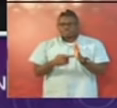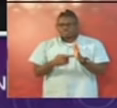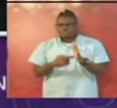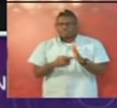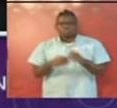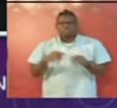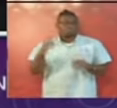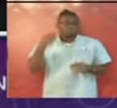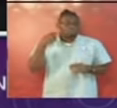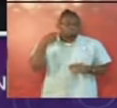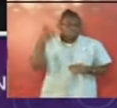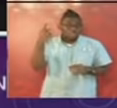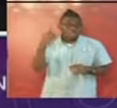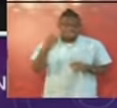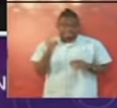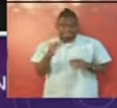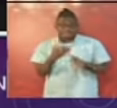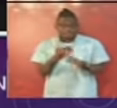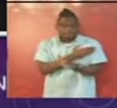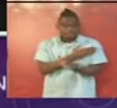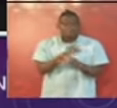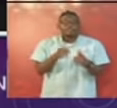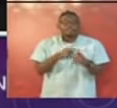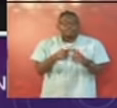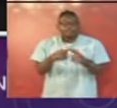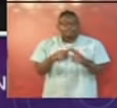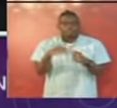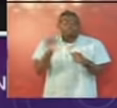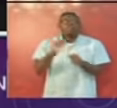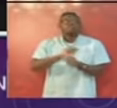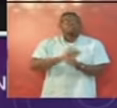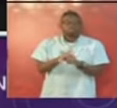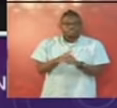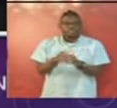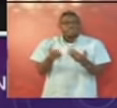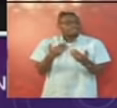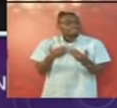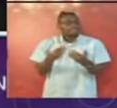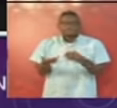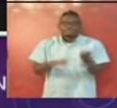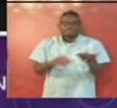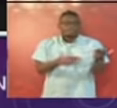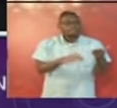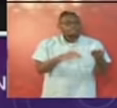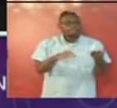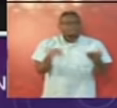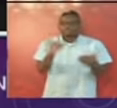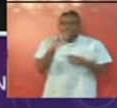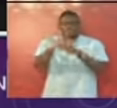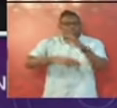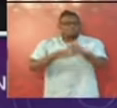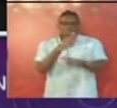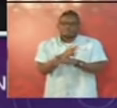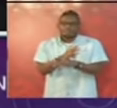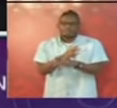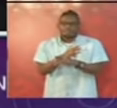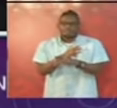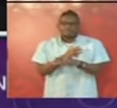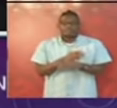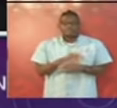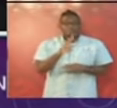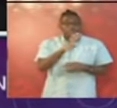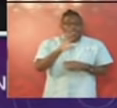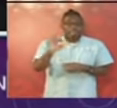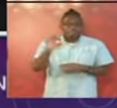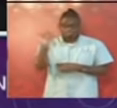patients infected with COVID-19, and that has been seen worldwide. 49% of persons were struggling to